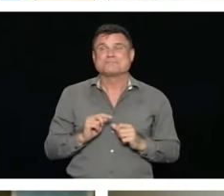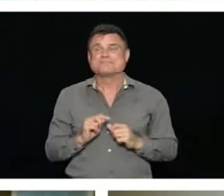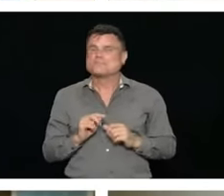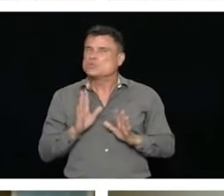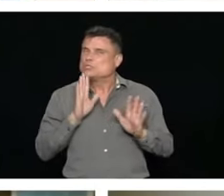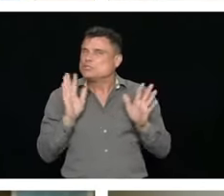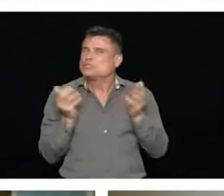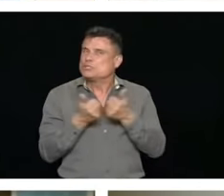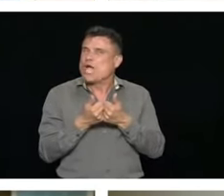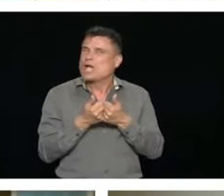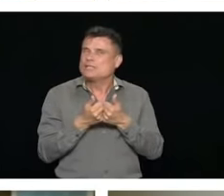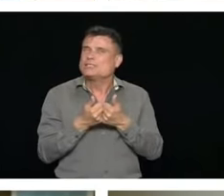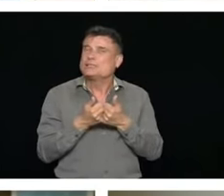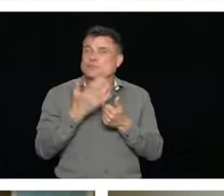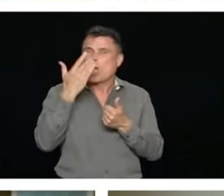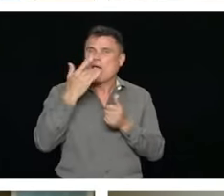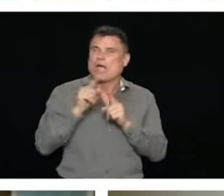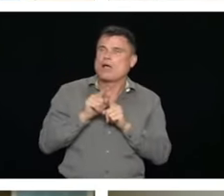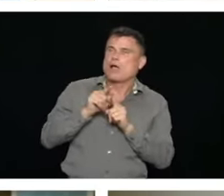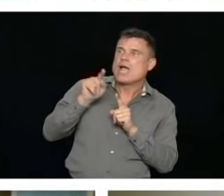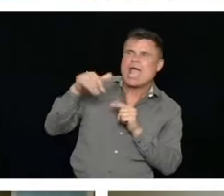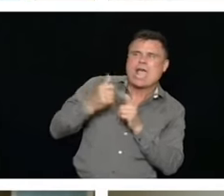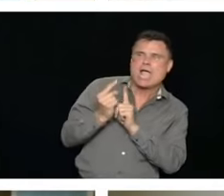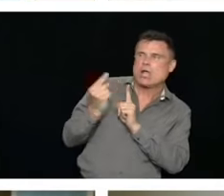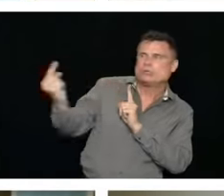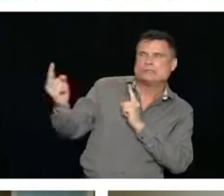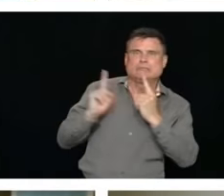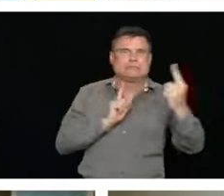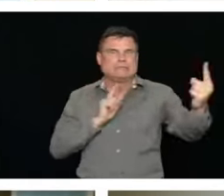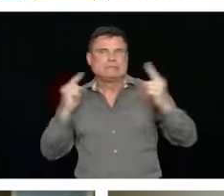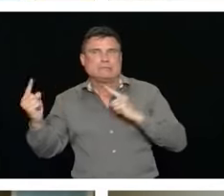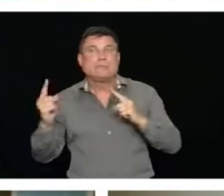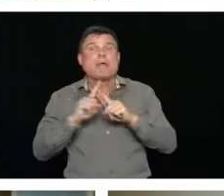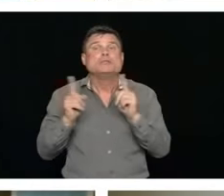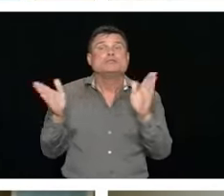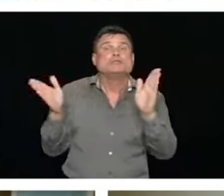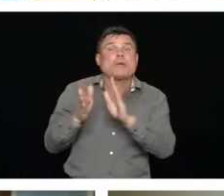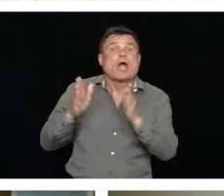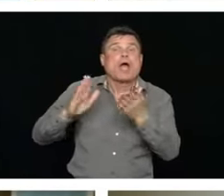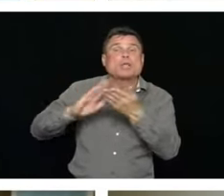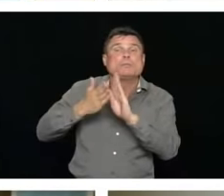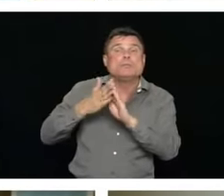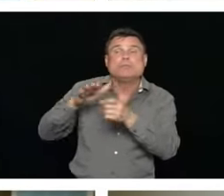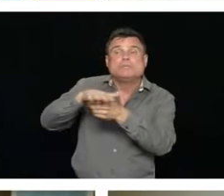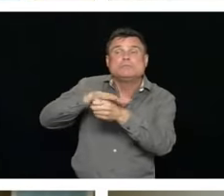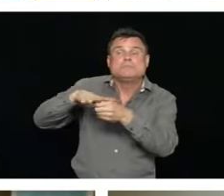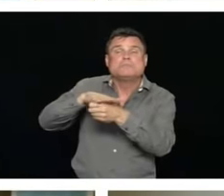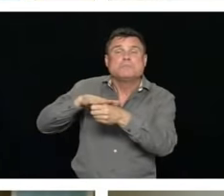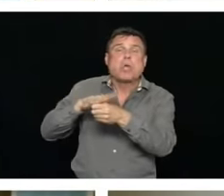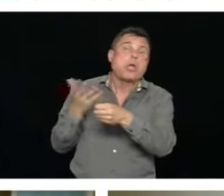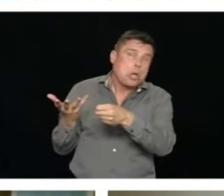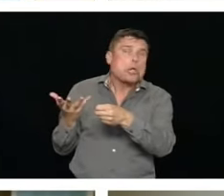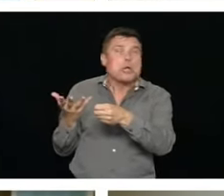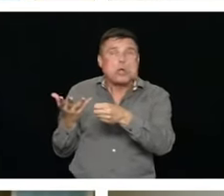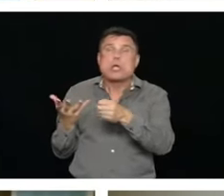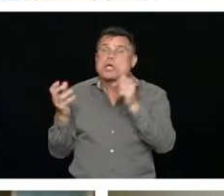health authority to come up with something that might be a little bit more authentic. So it's going to look different everywhere, but I can guarantee